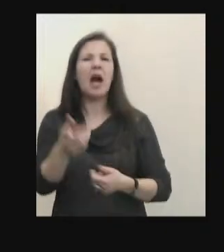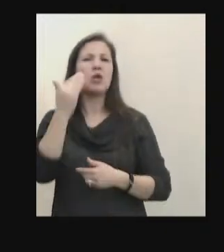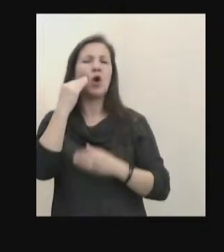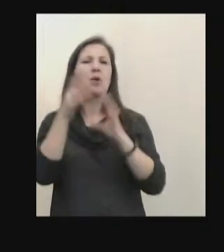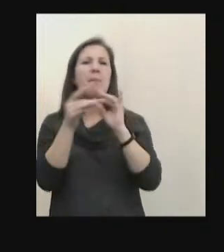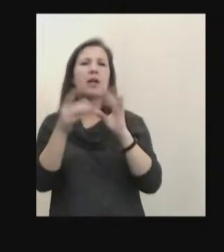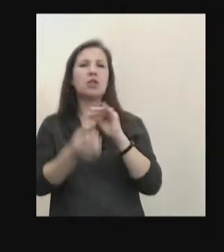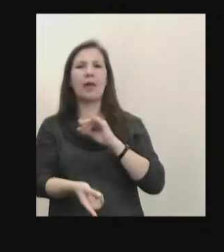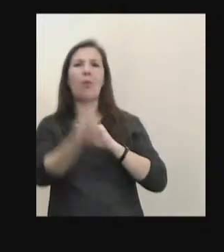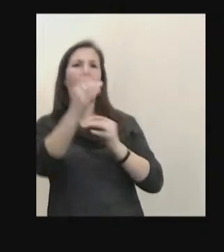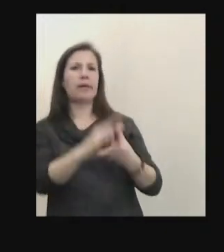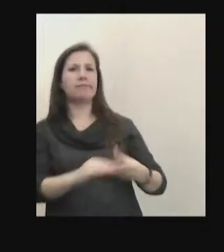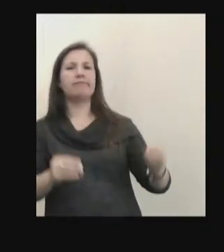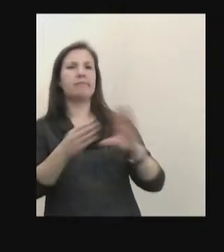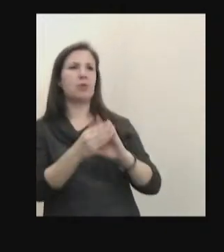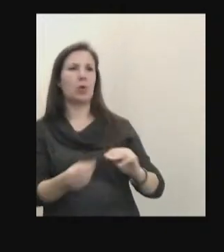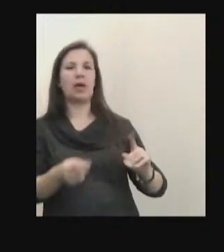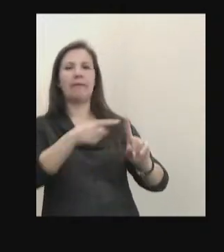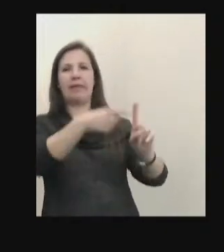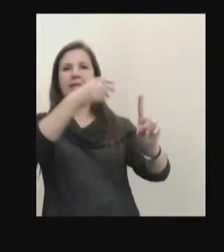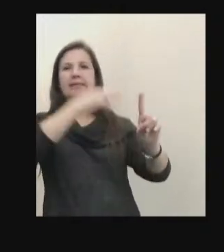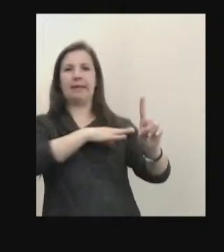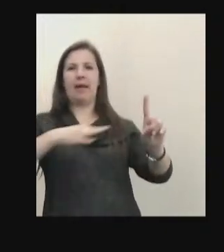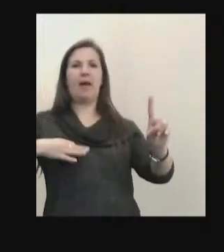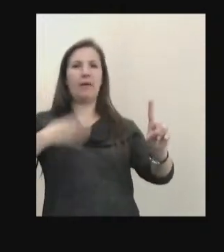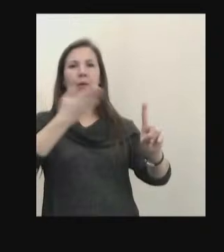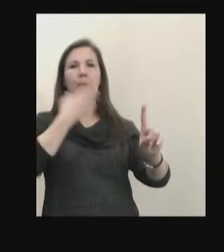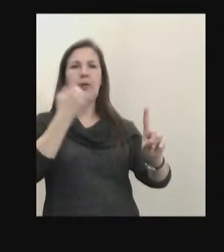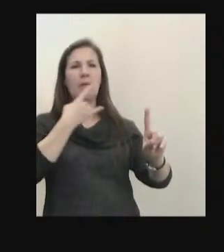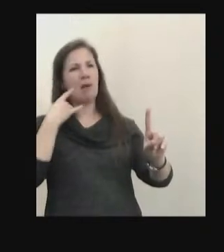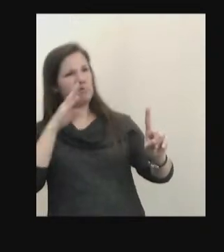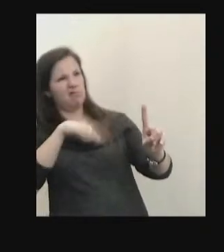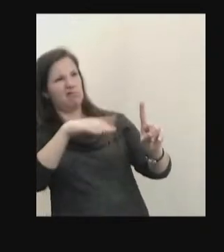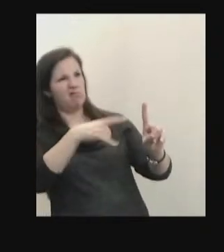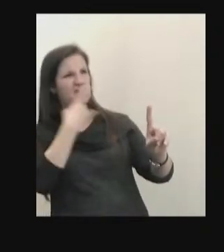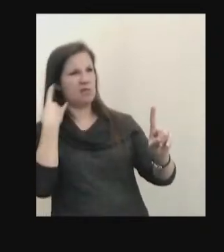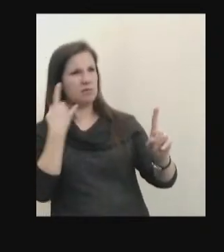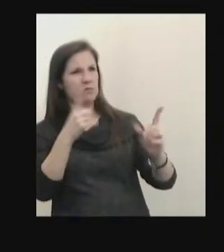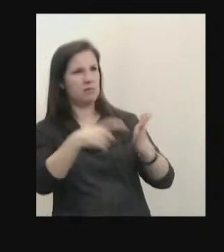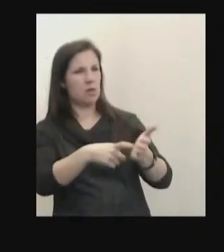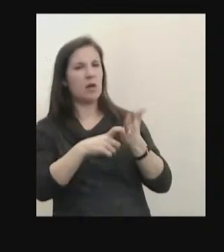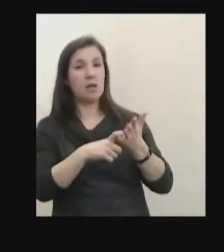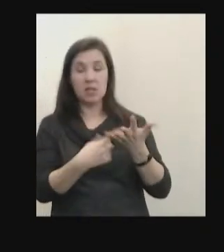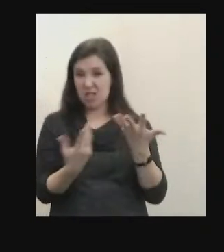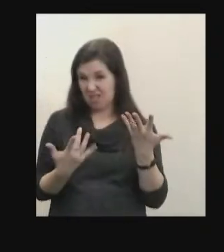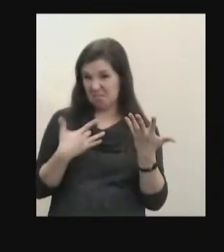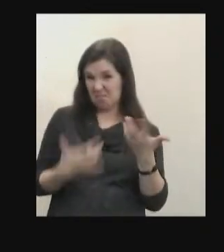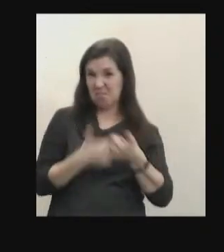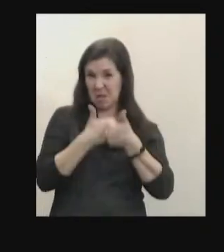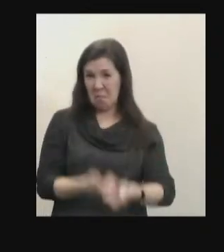anecdotal situation you were in, but on a more widespread scale, how is compliance?